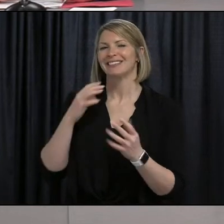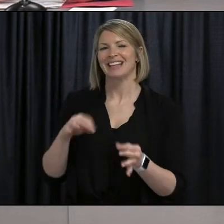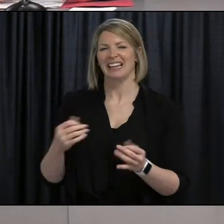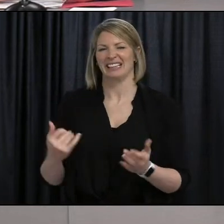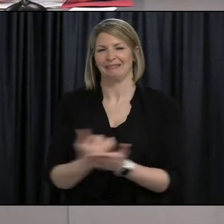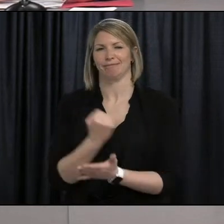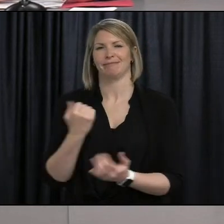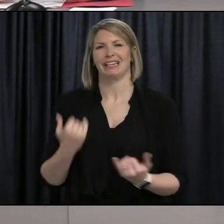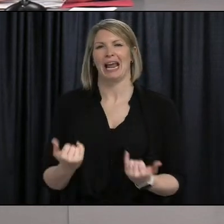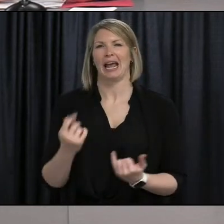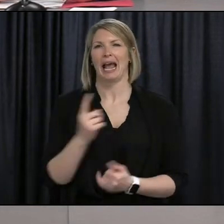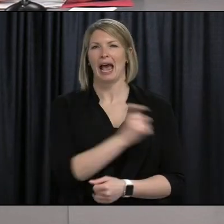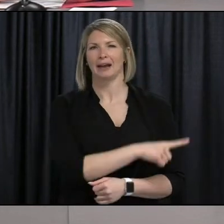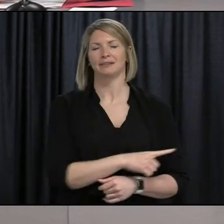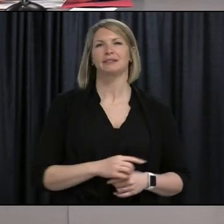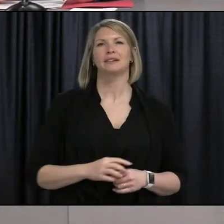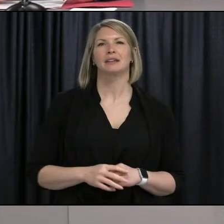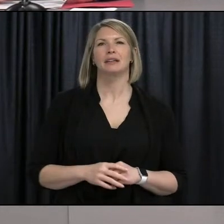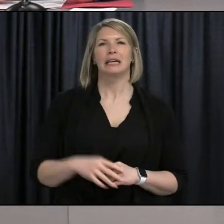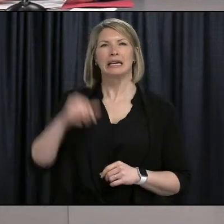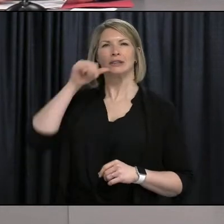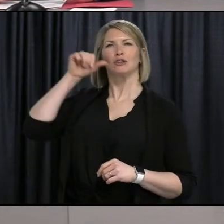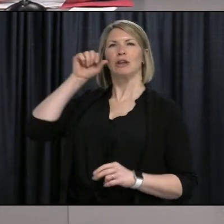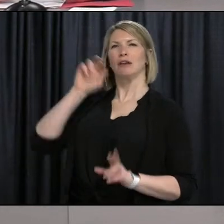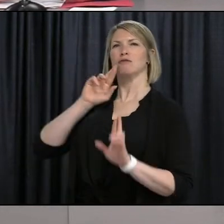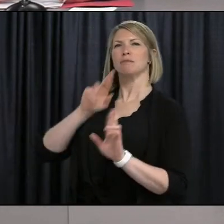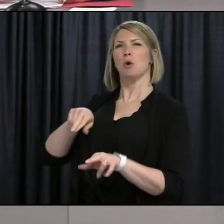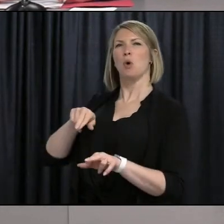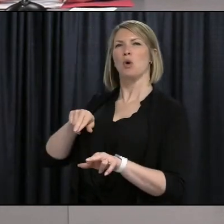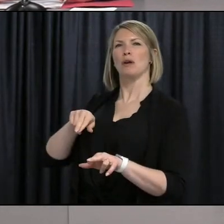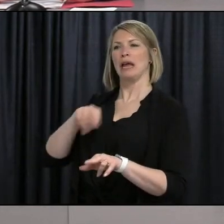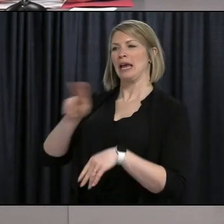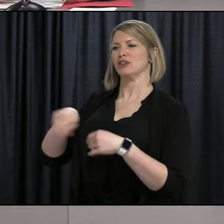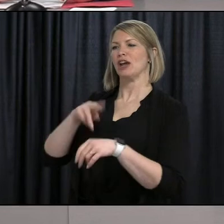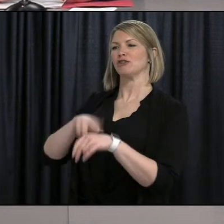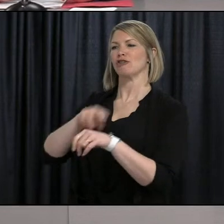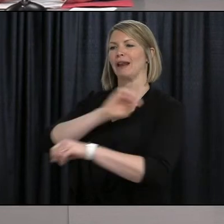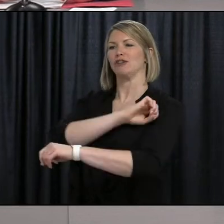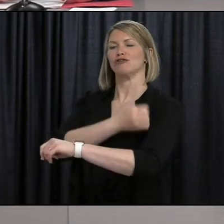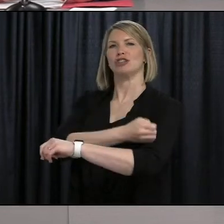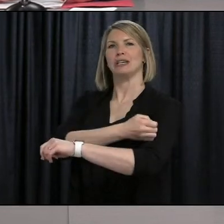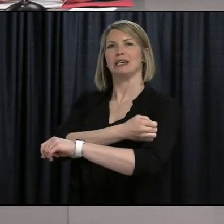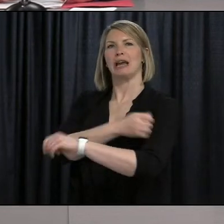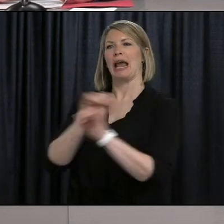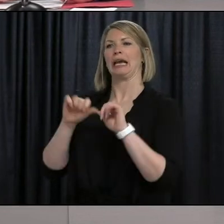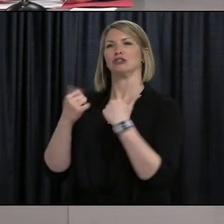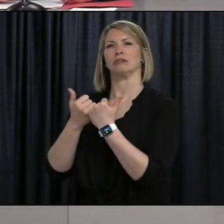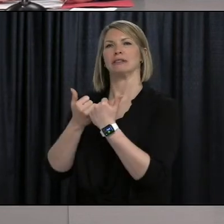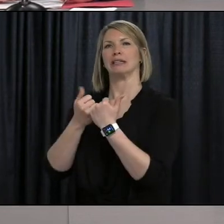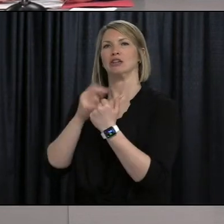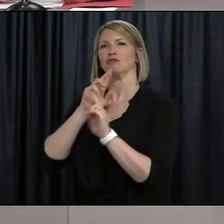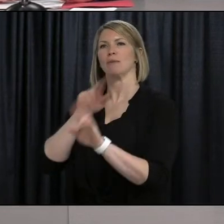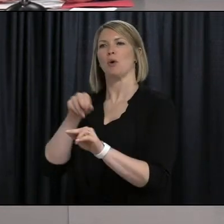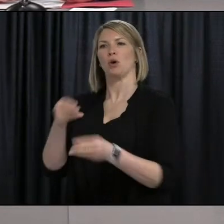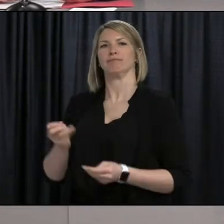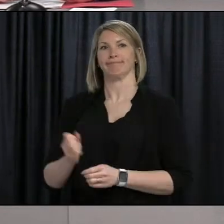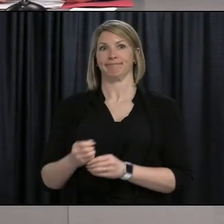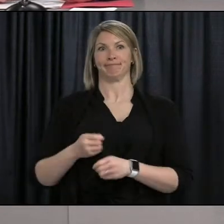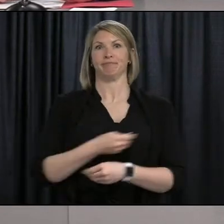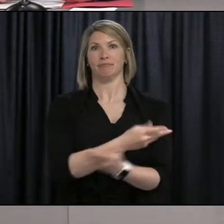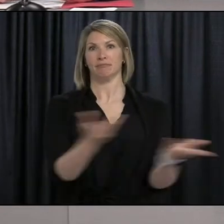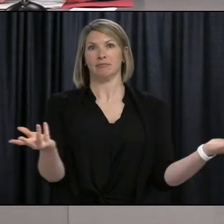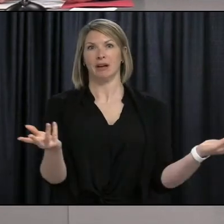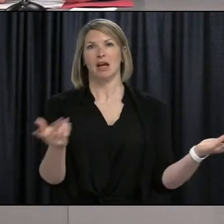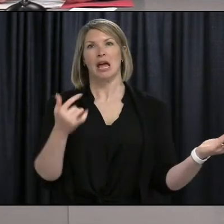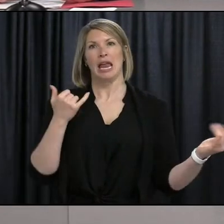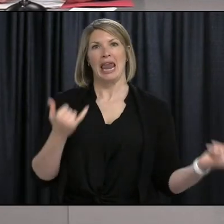Do you agree with the report released yesterday by the International Energy Agency, which says that we need to immediately abandon all new oil